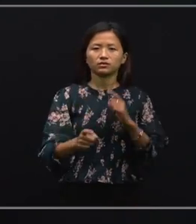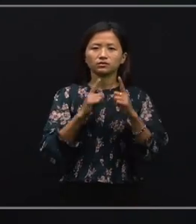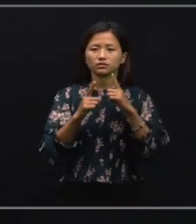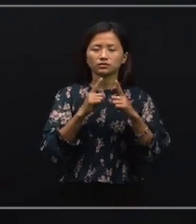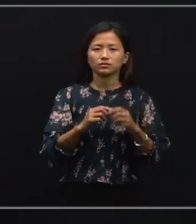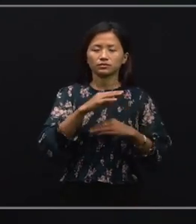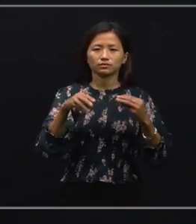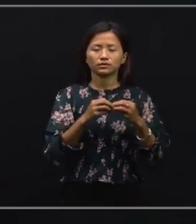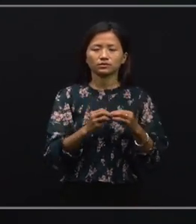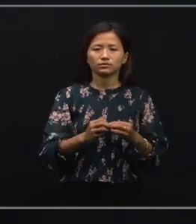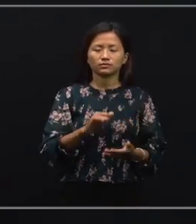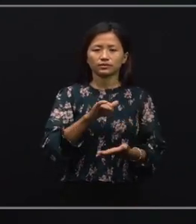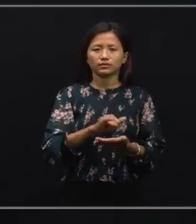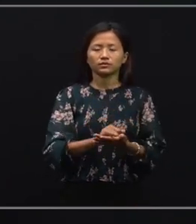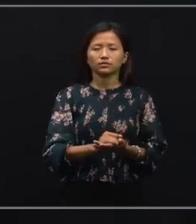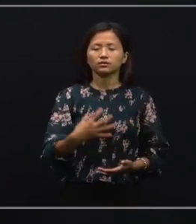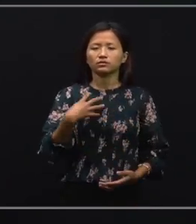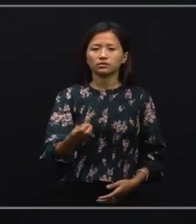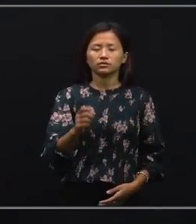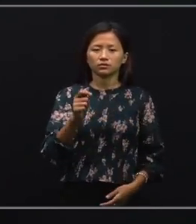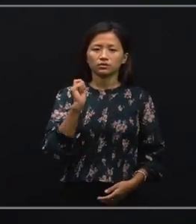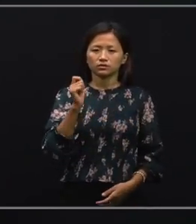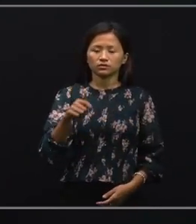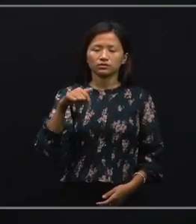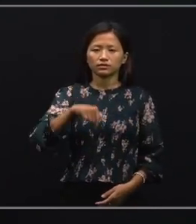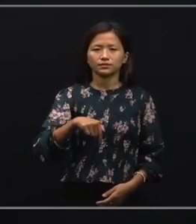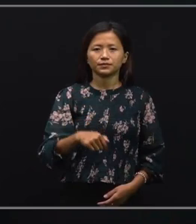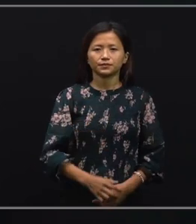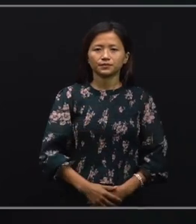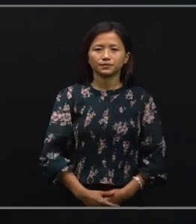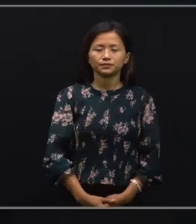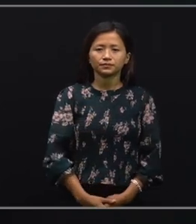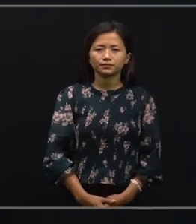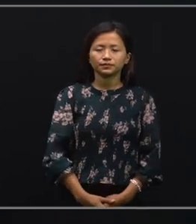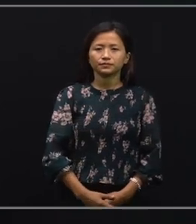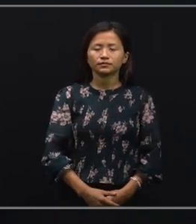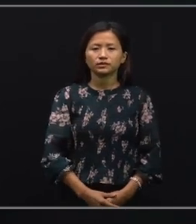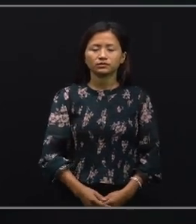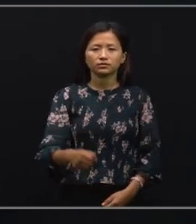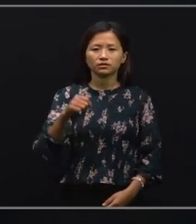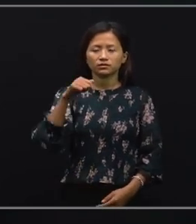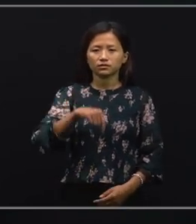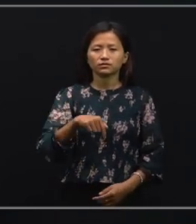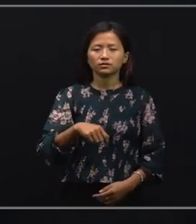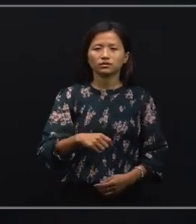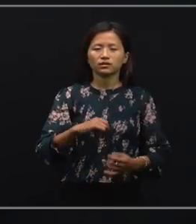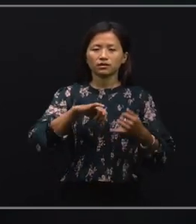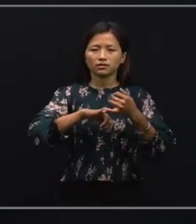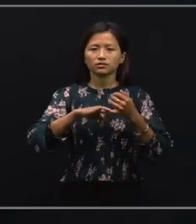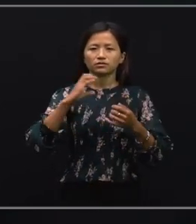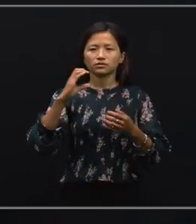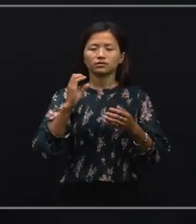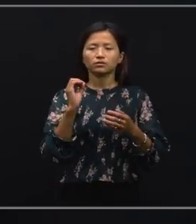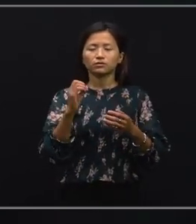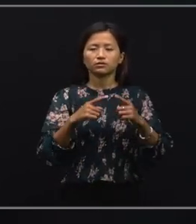be discussing about that because I want you to do some thinking works here. And in the Scottish tradition,